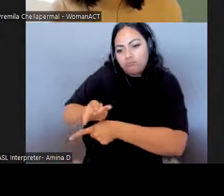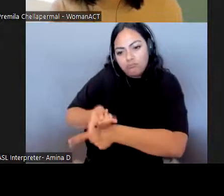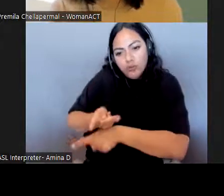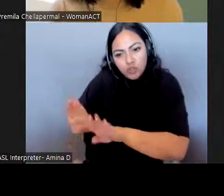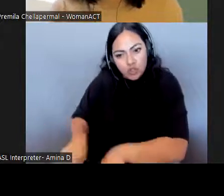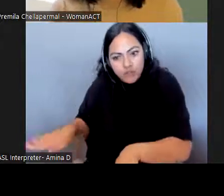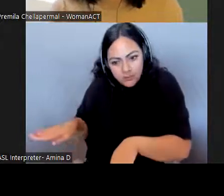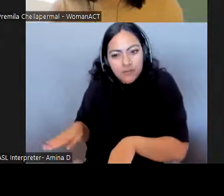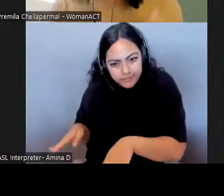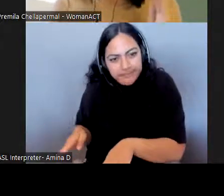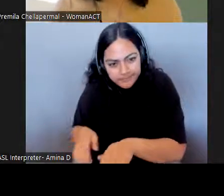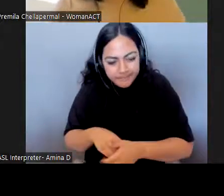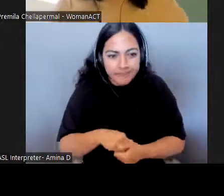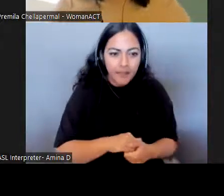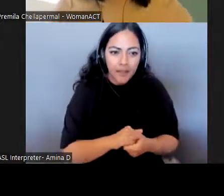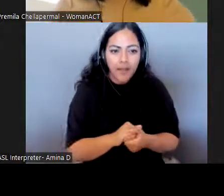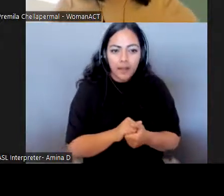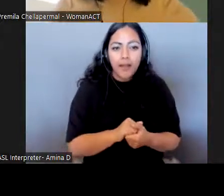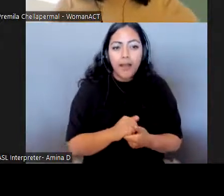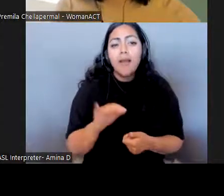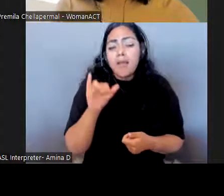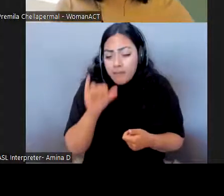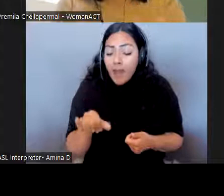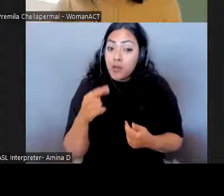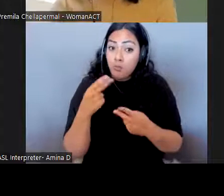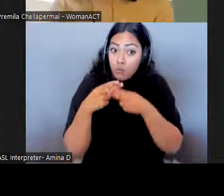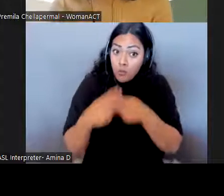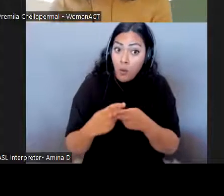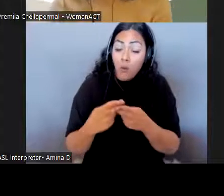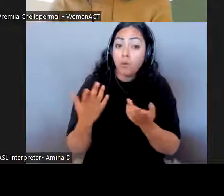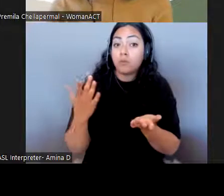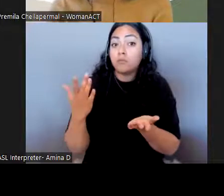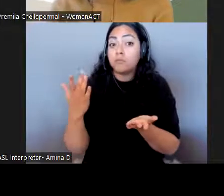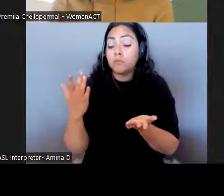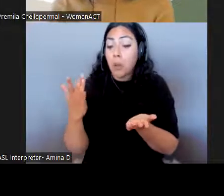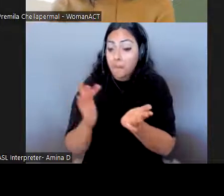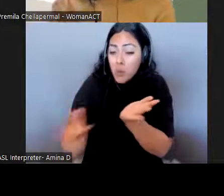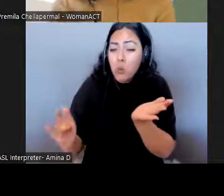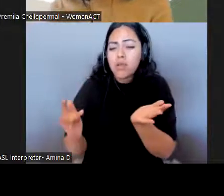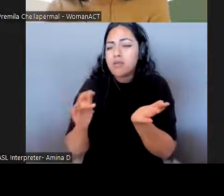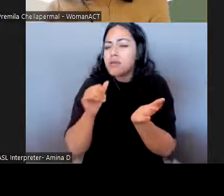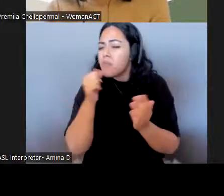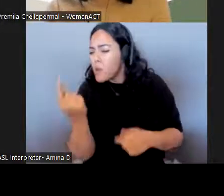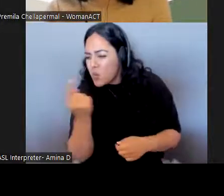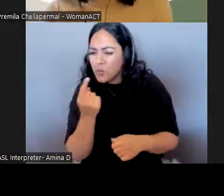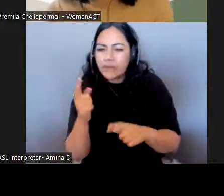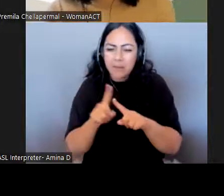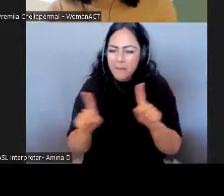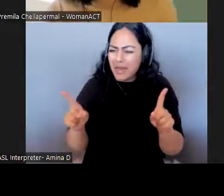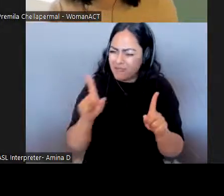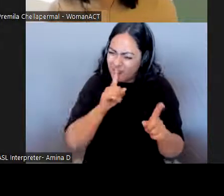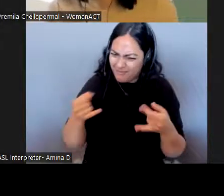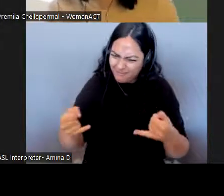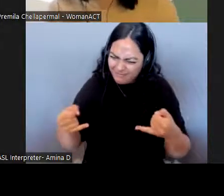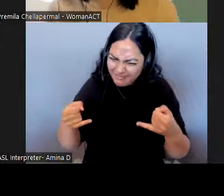households, and it was not always considered abusive, but did kind of cross that threshold to be